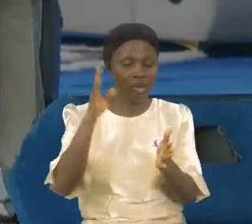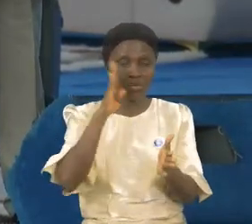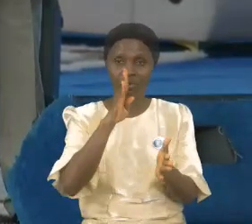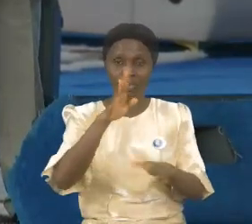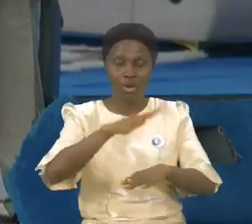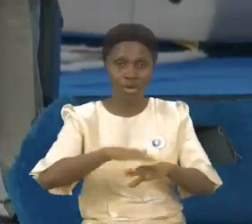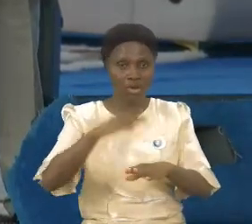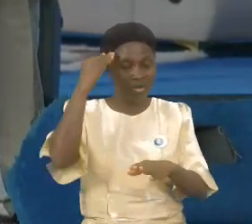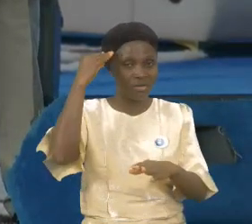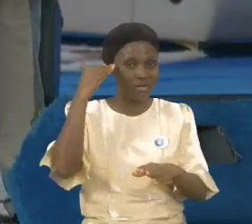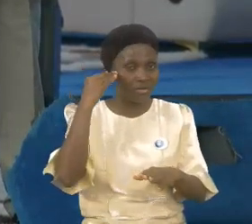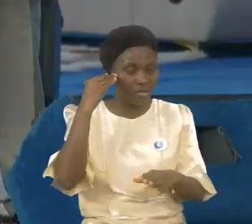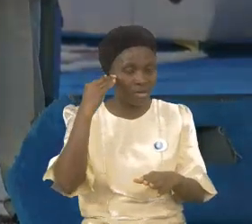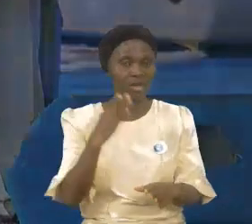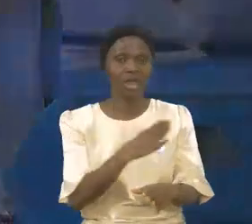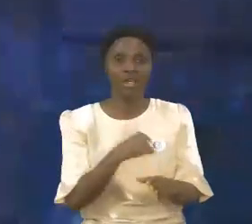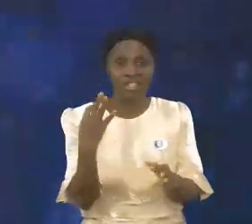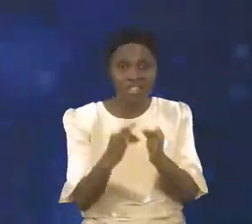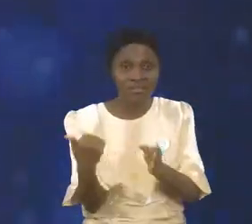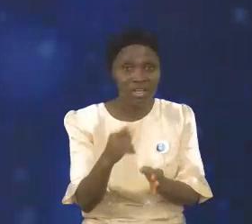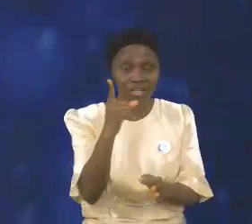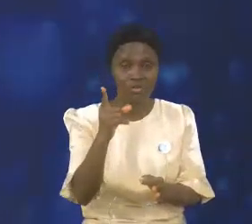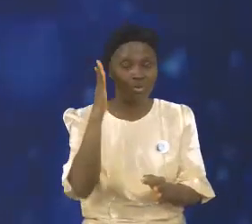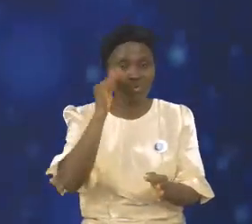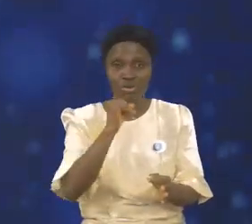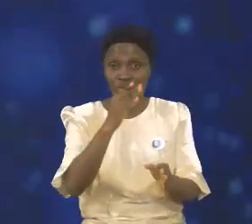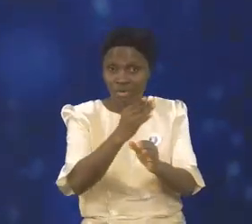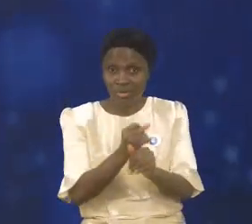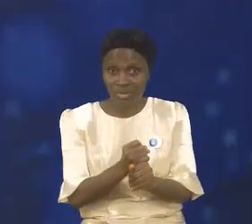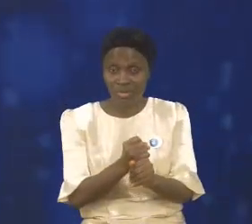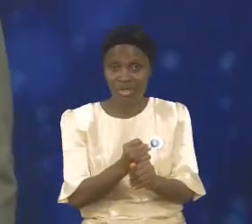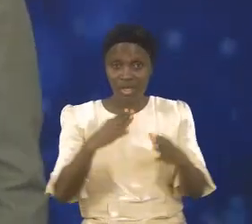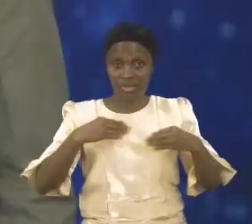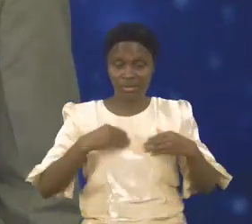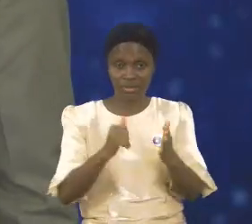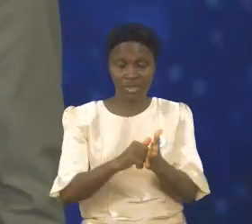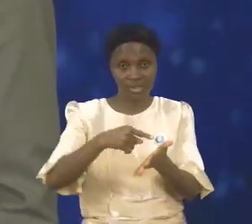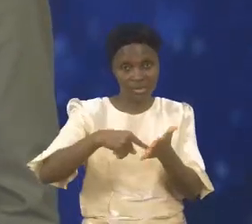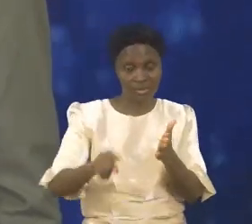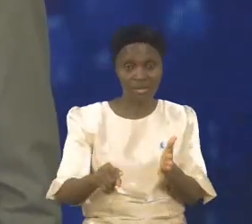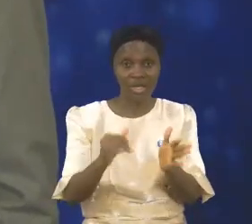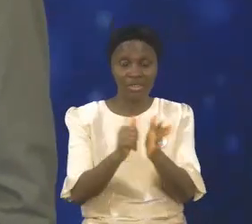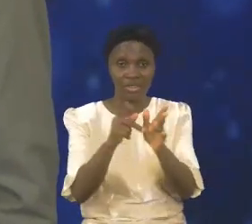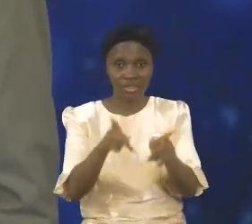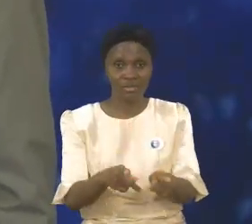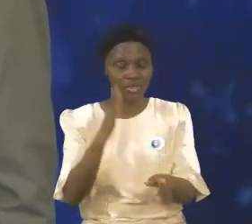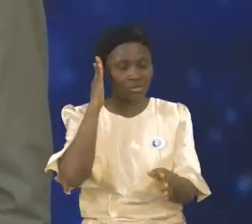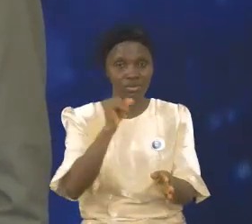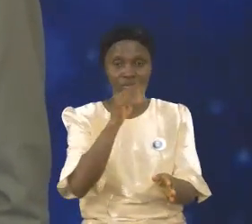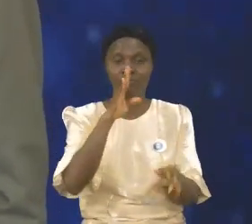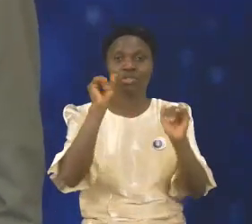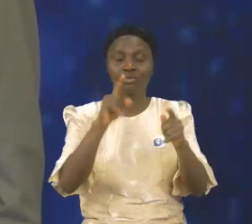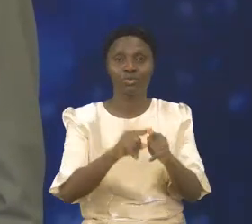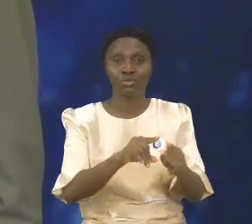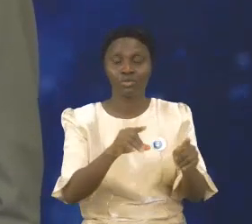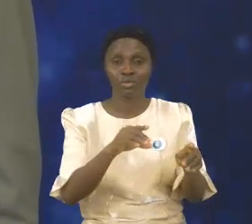sell, that person will not, he cannot operate in any way on earth. And the word of God says, let us be wise and notice